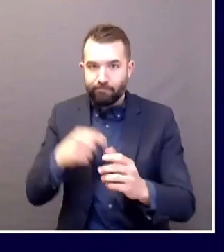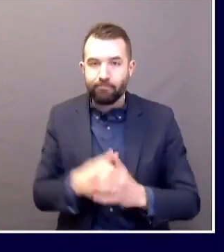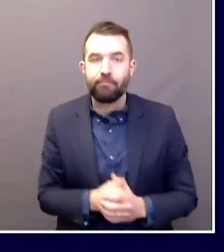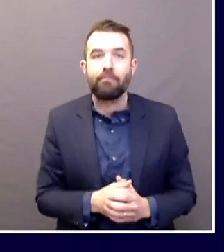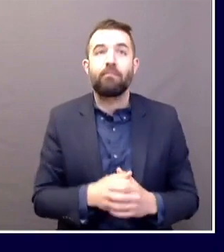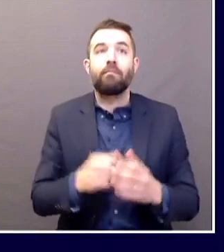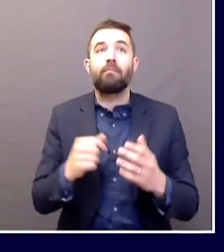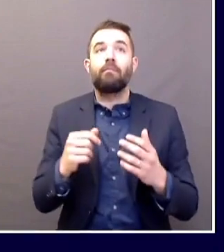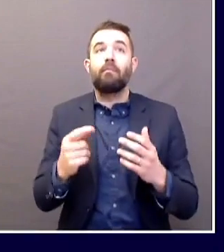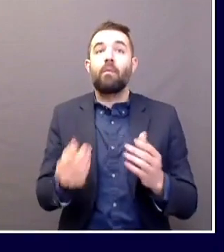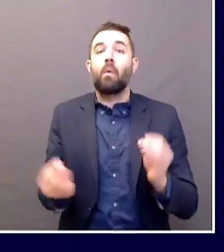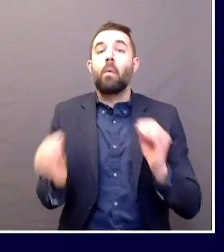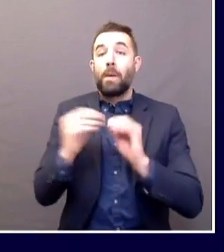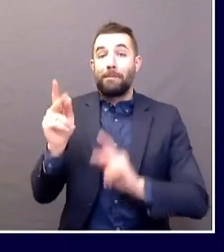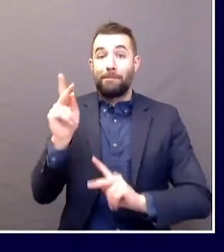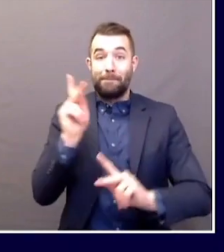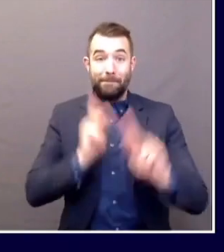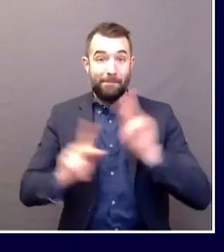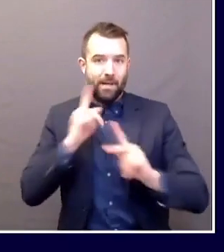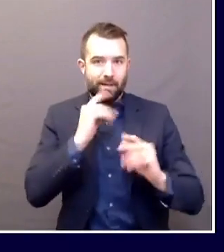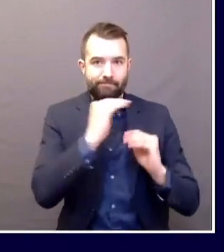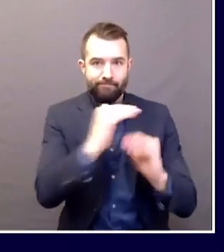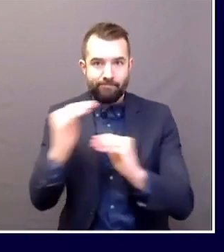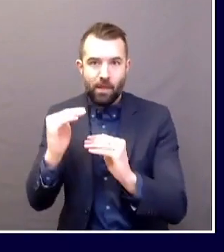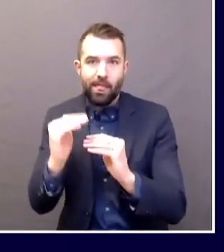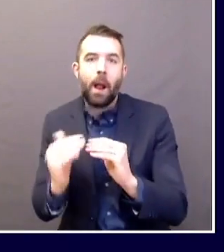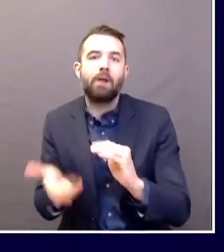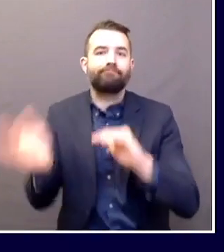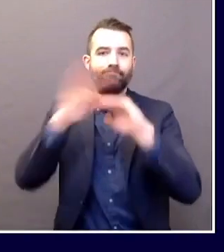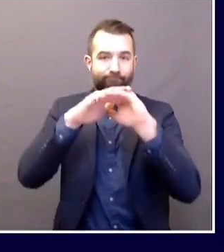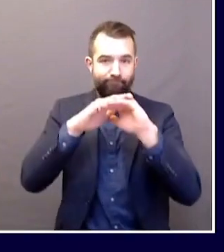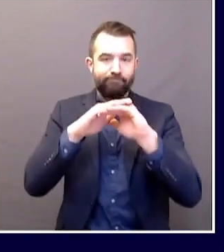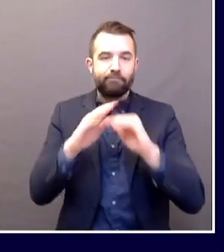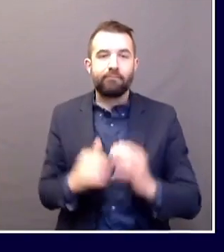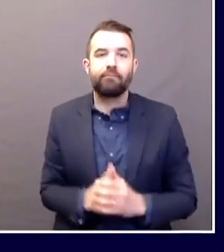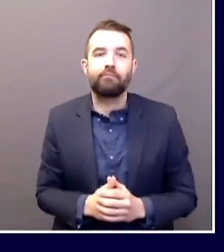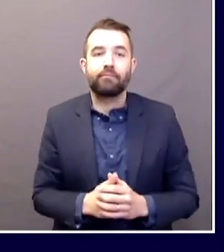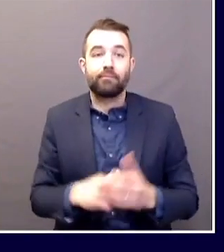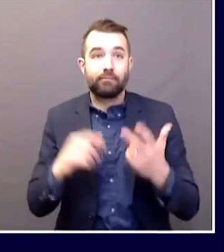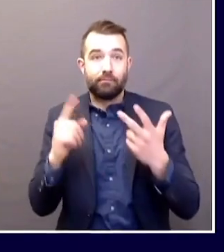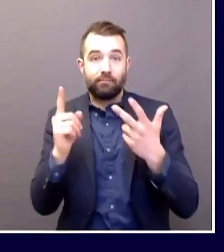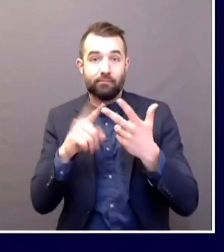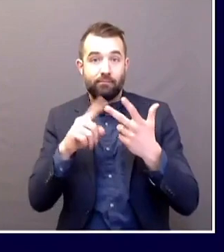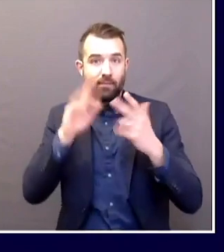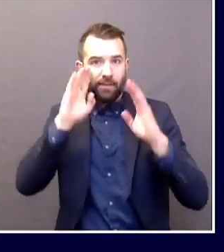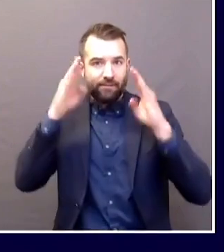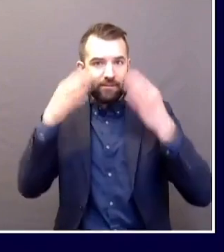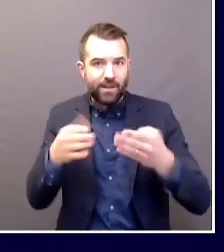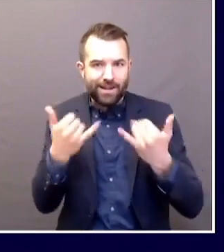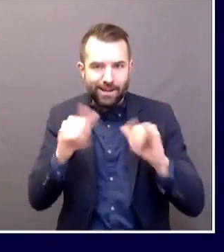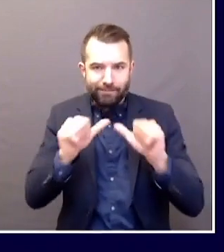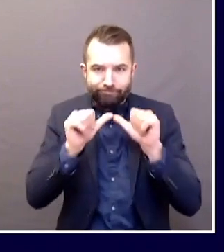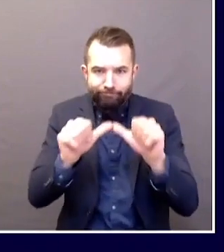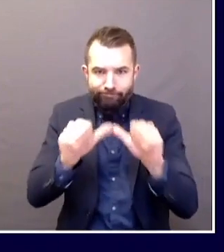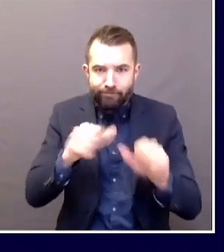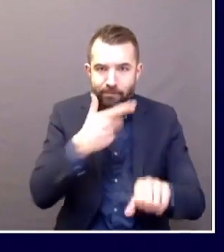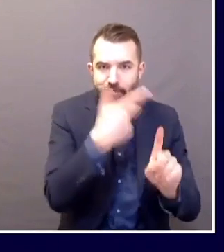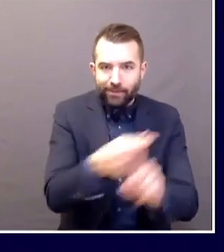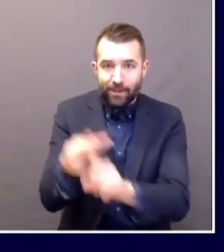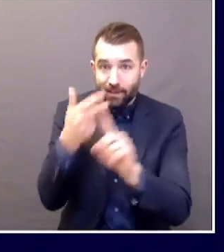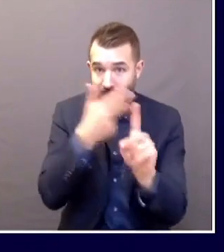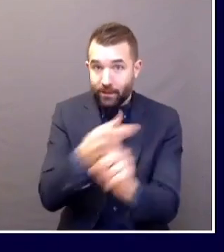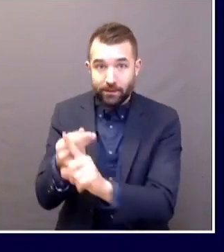maintaining public health measures. Even as we vaccinate more and more people, we know that COVID-19 and some of the